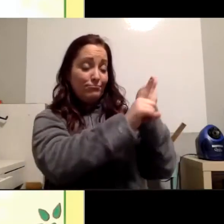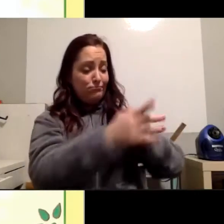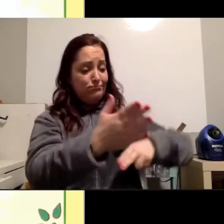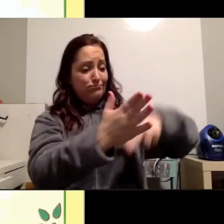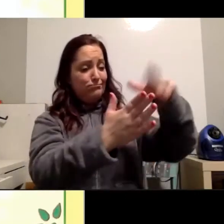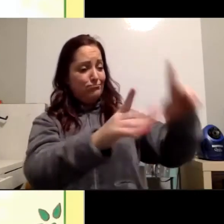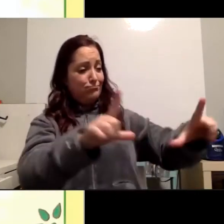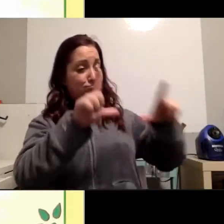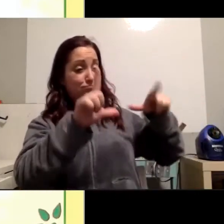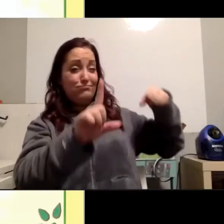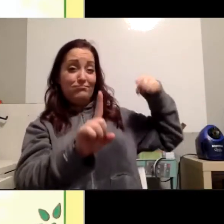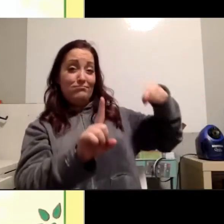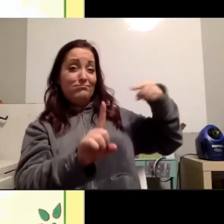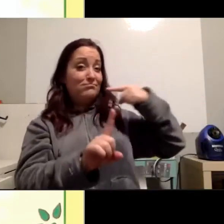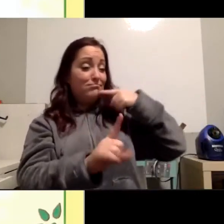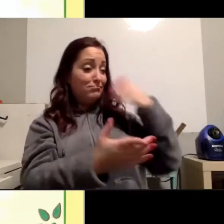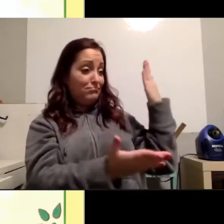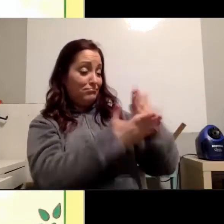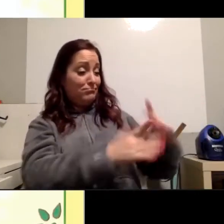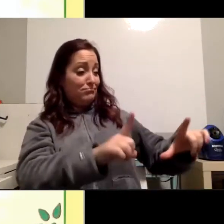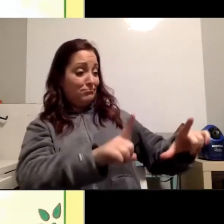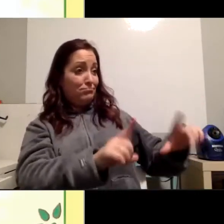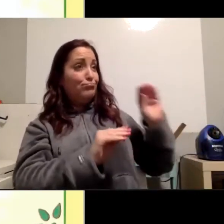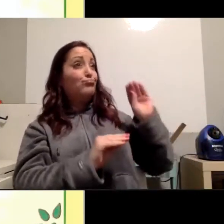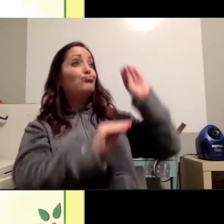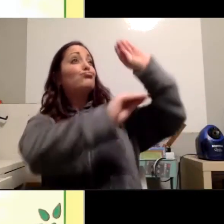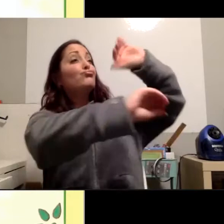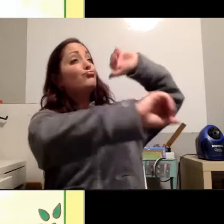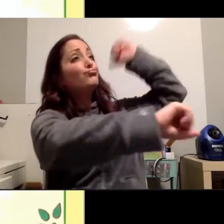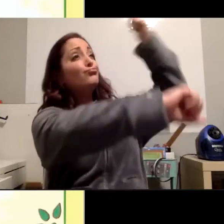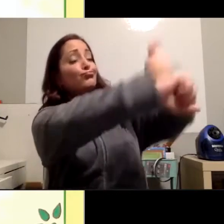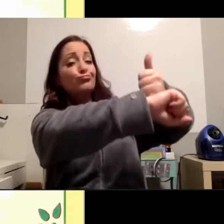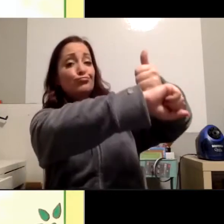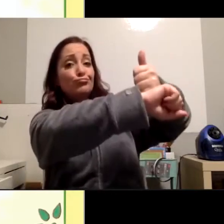When he painted a sign, "Stop,"